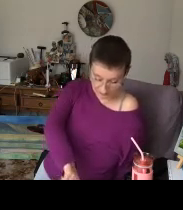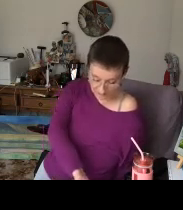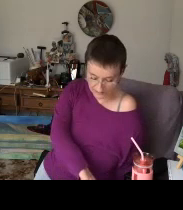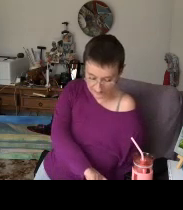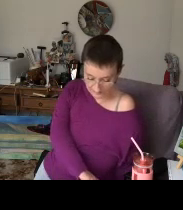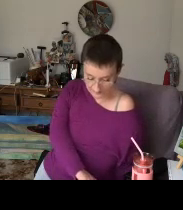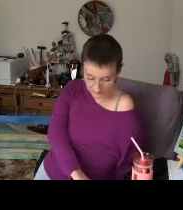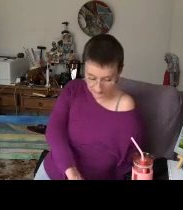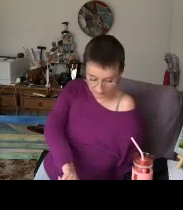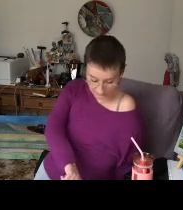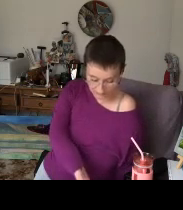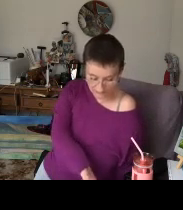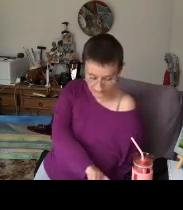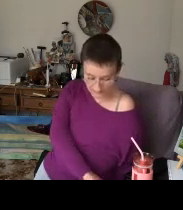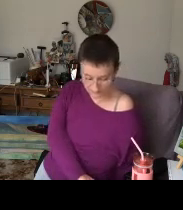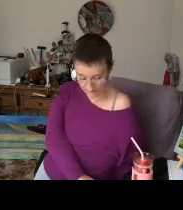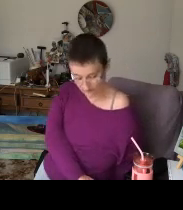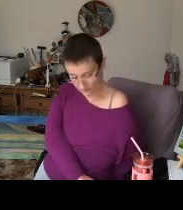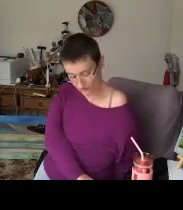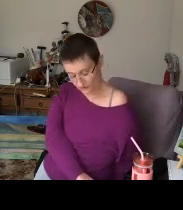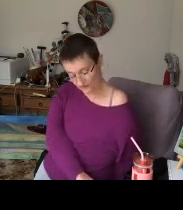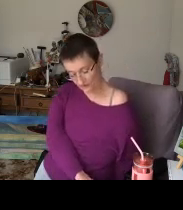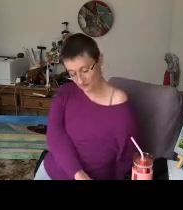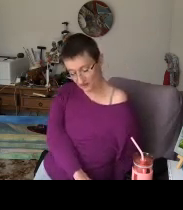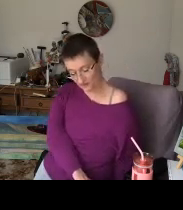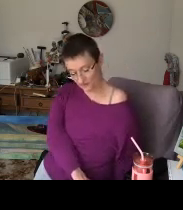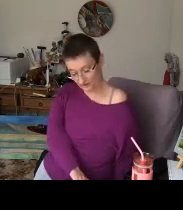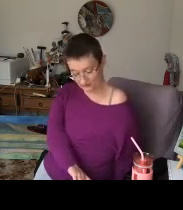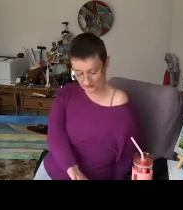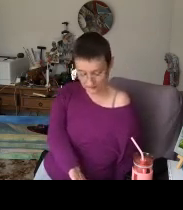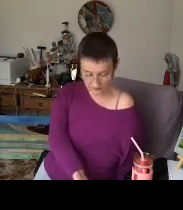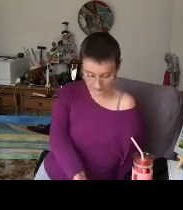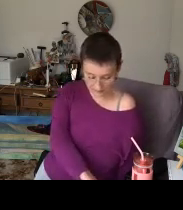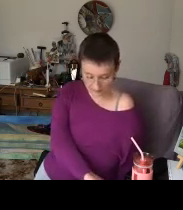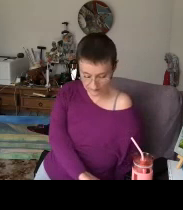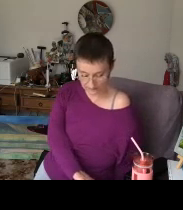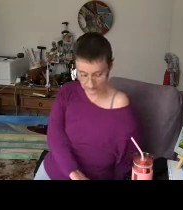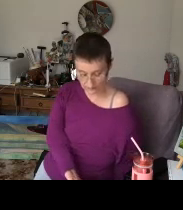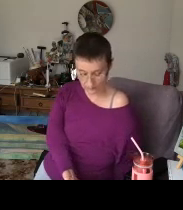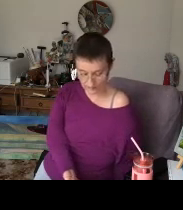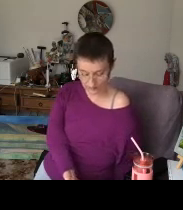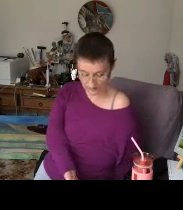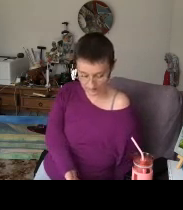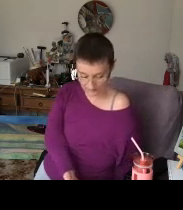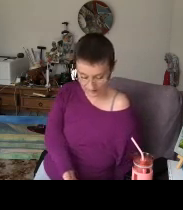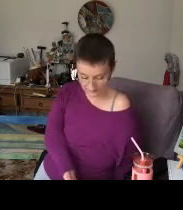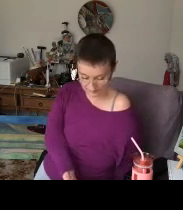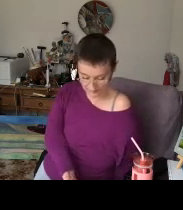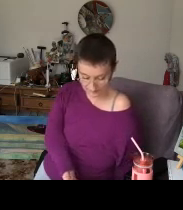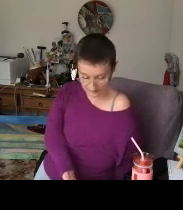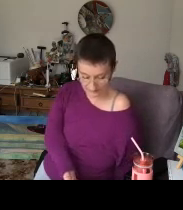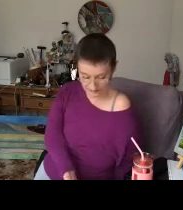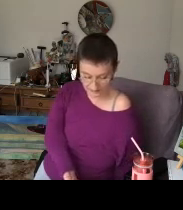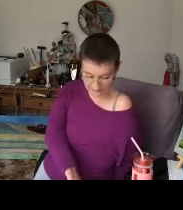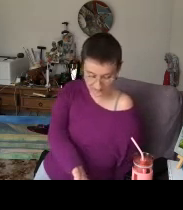again with her, with some of the drawings that other people did, and a lovely white space on the left